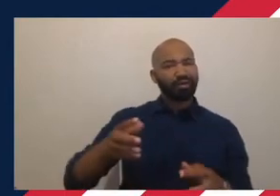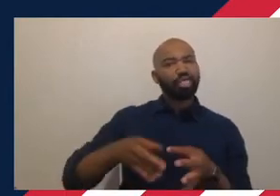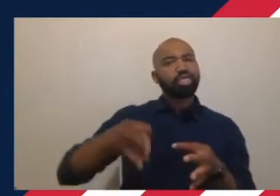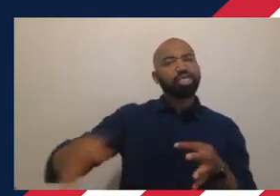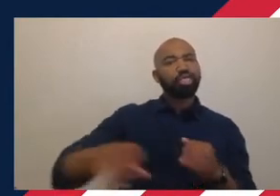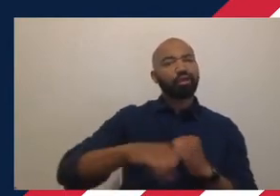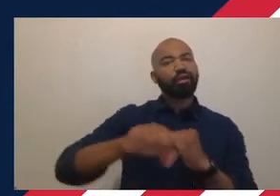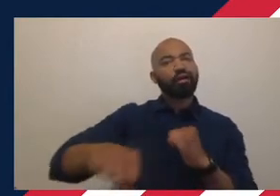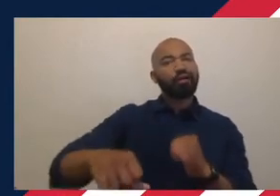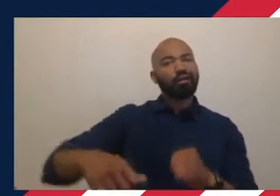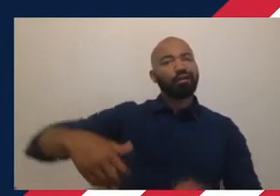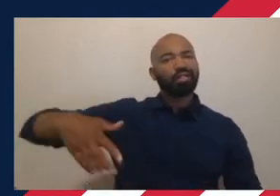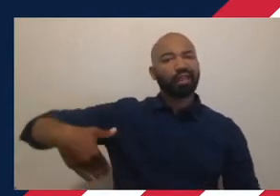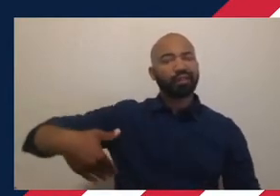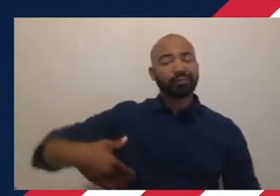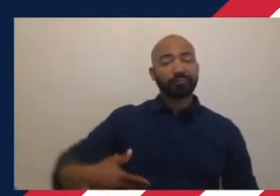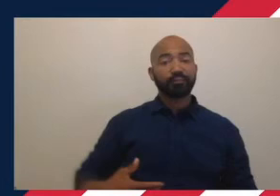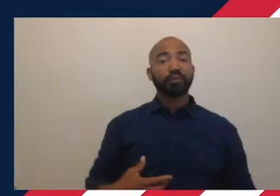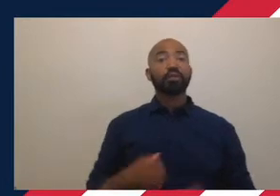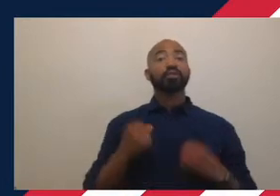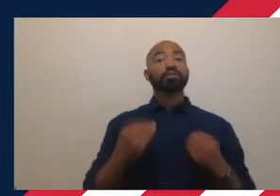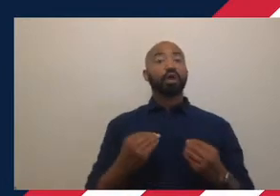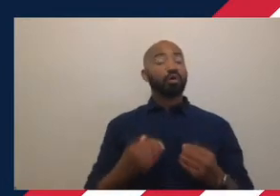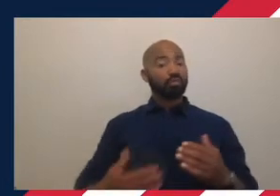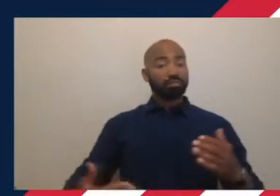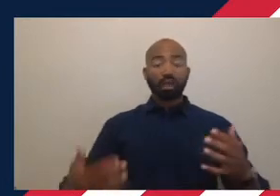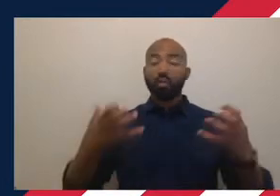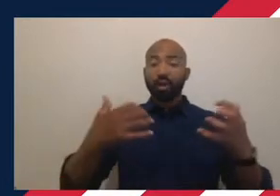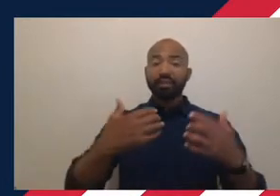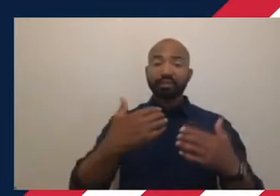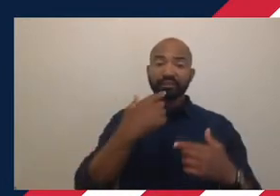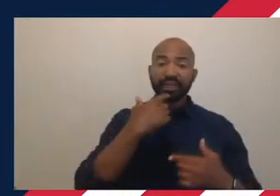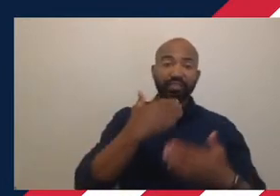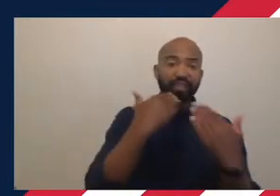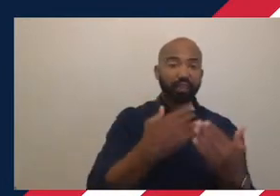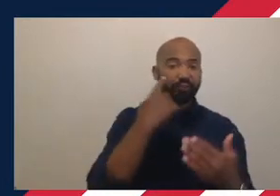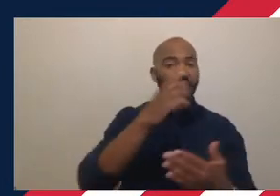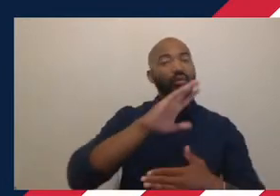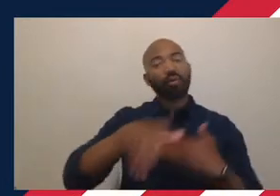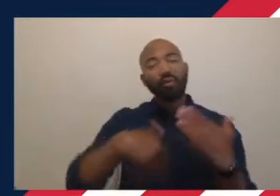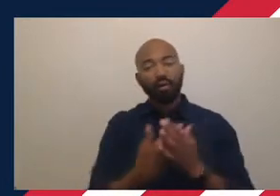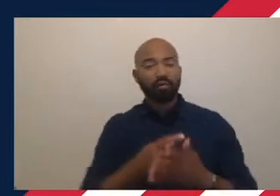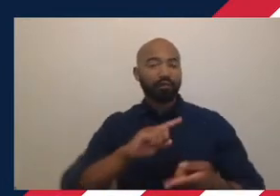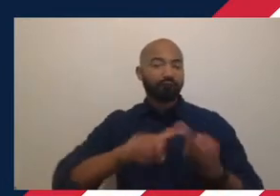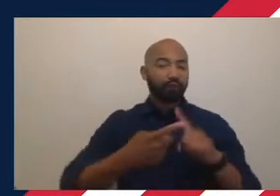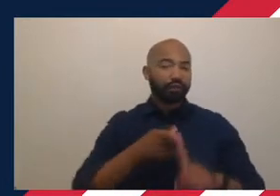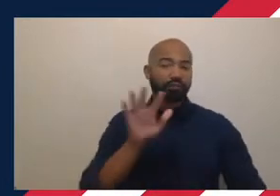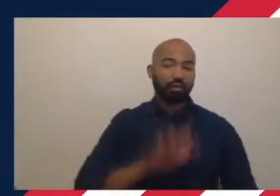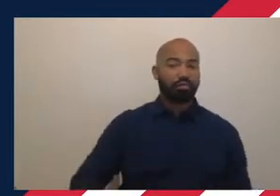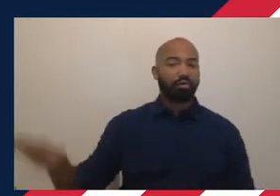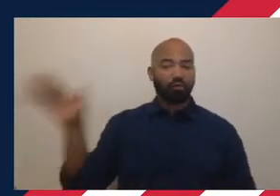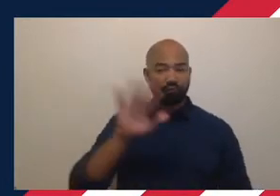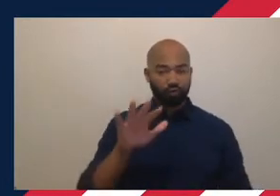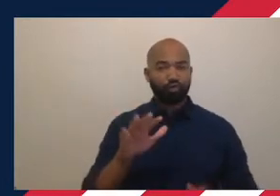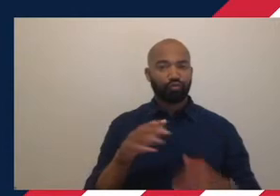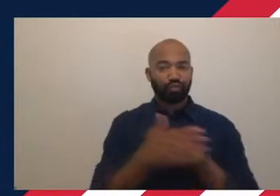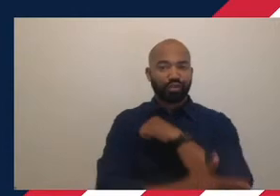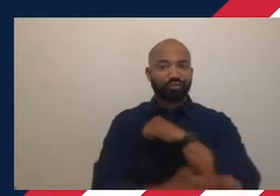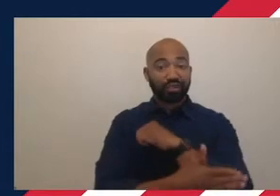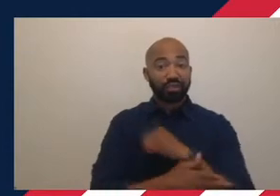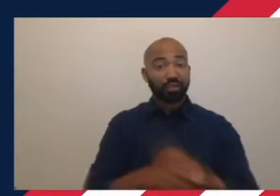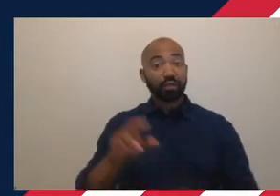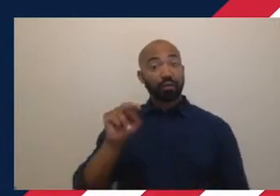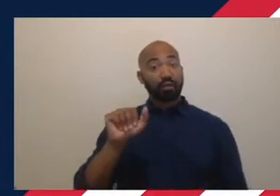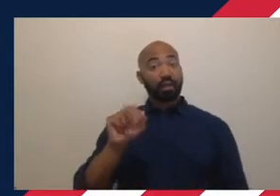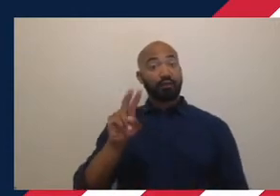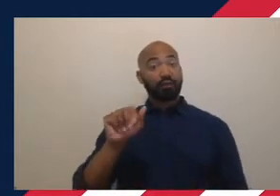say thank you to the many friends throughout this country, also to the Navajo people for coming together. And you